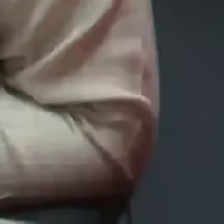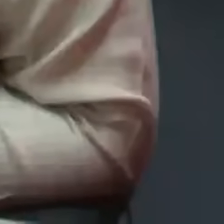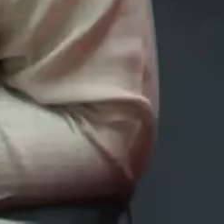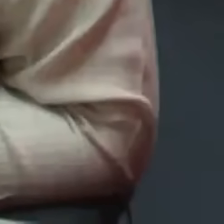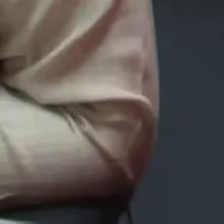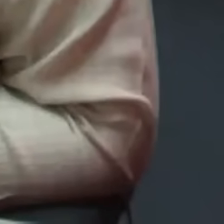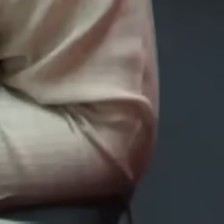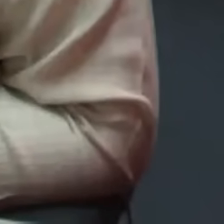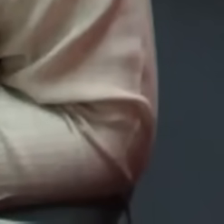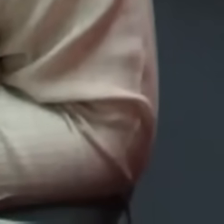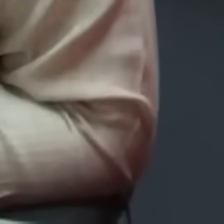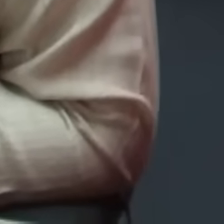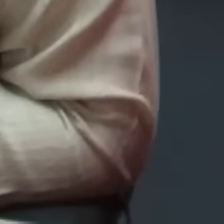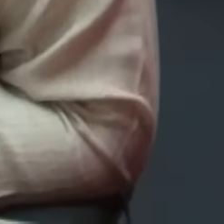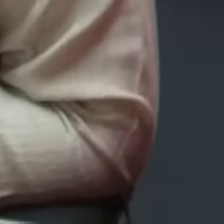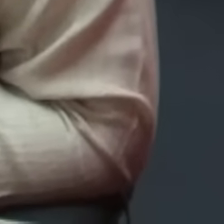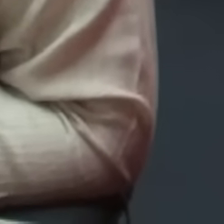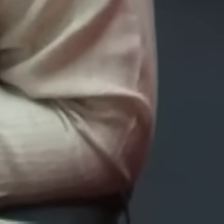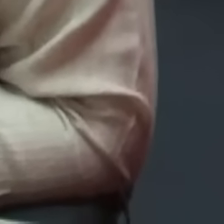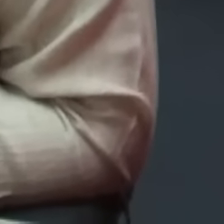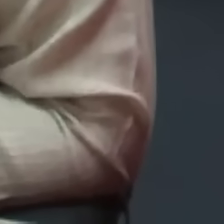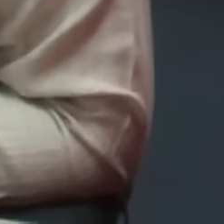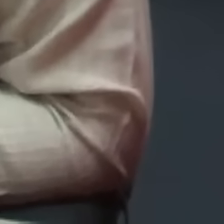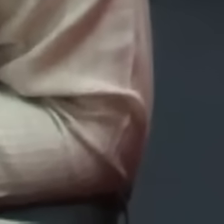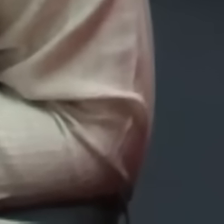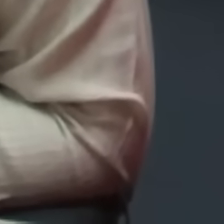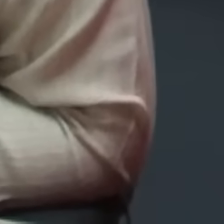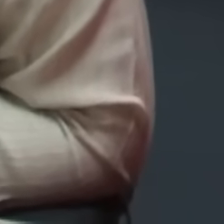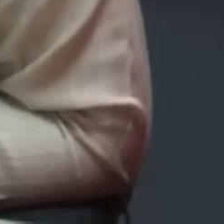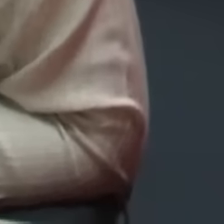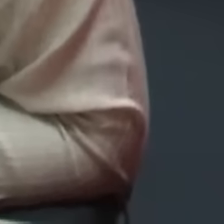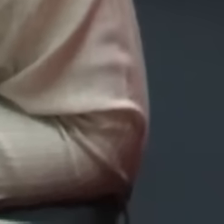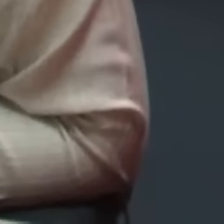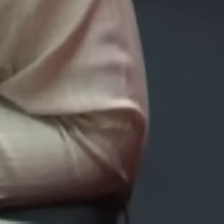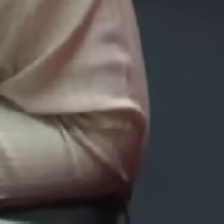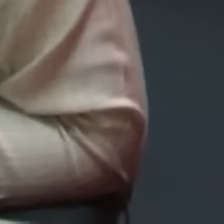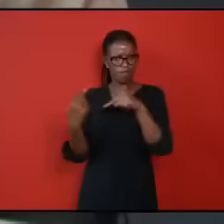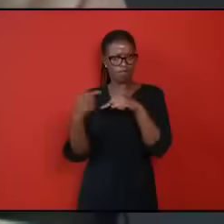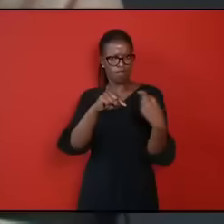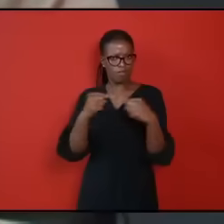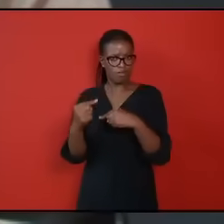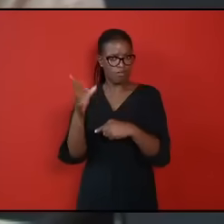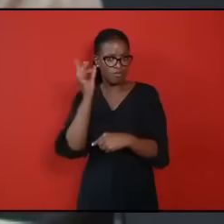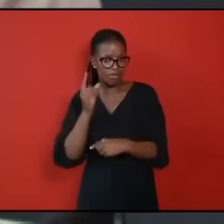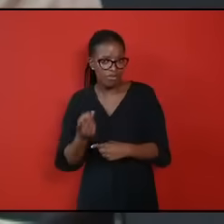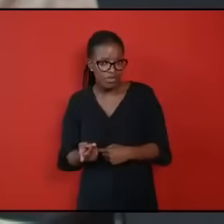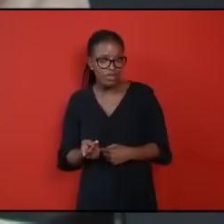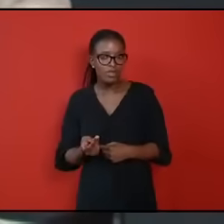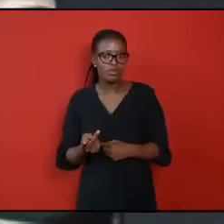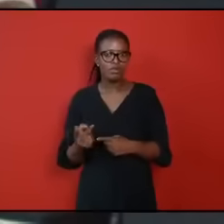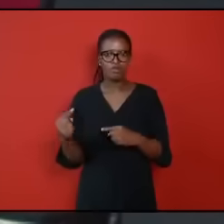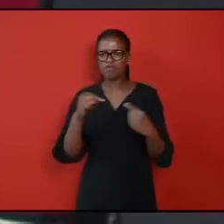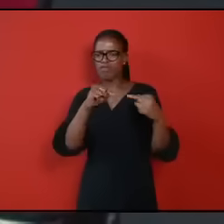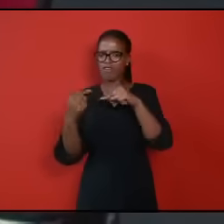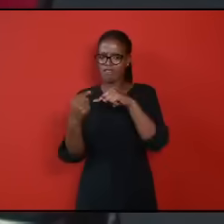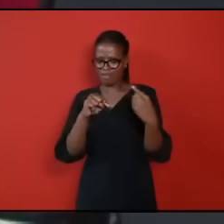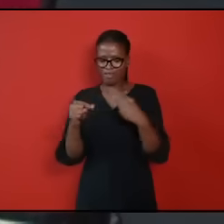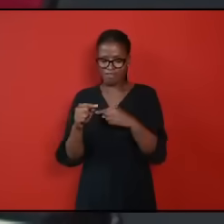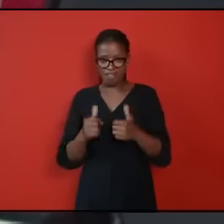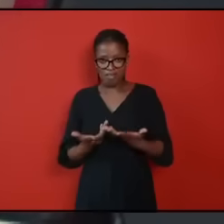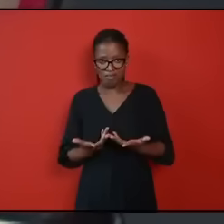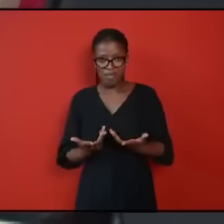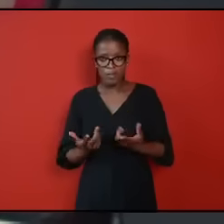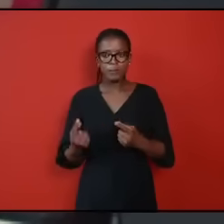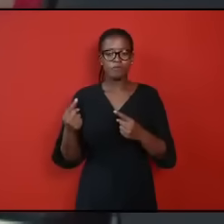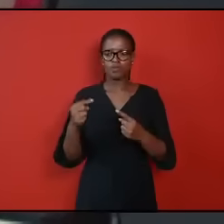Did you hear what he said? He said you fight. You see, he wants to promote GBV, you must